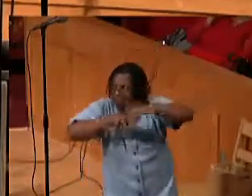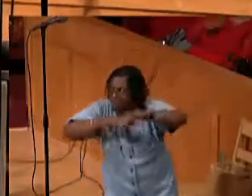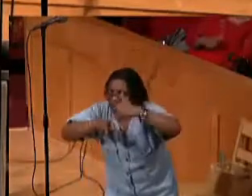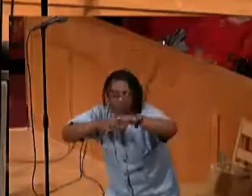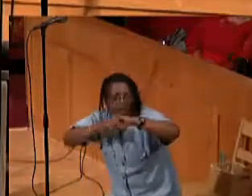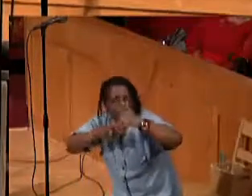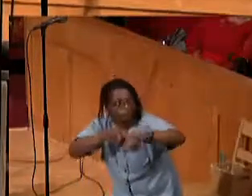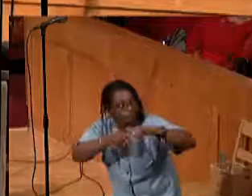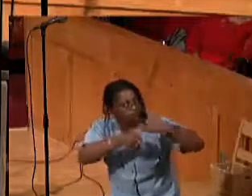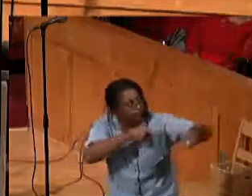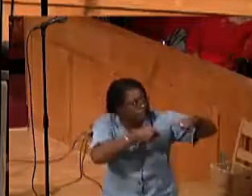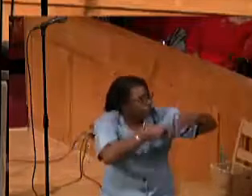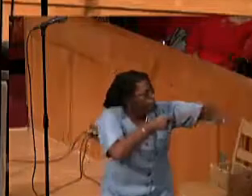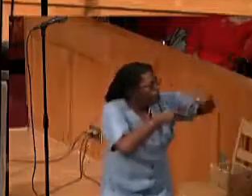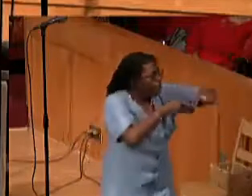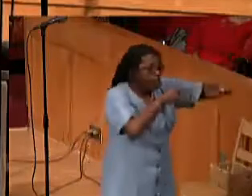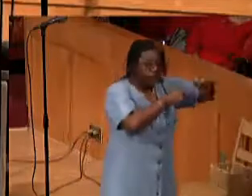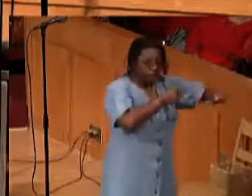Amen. Listen.